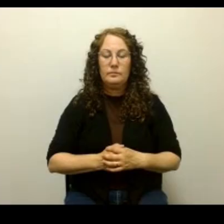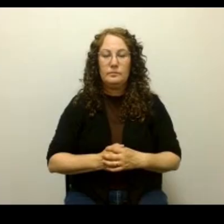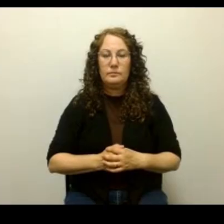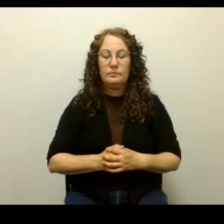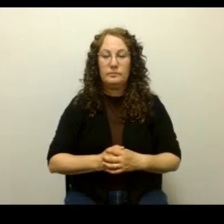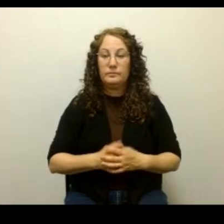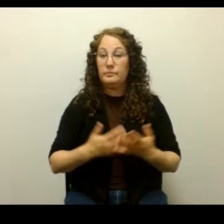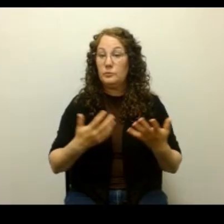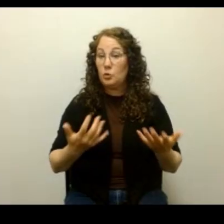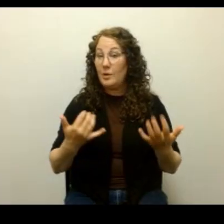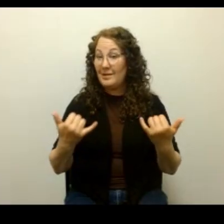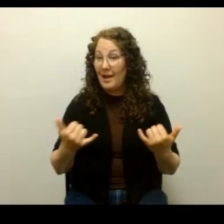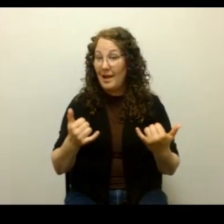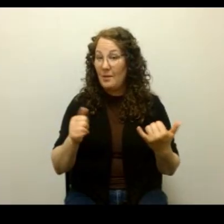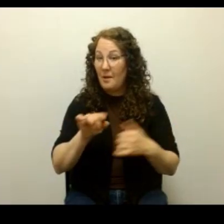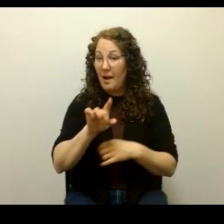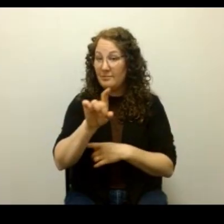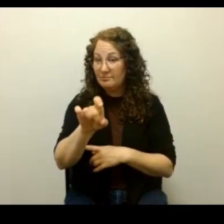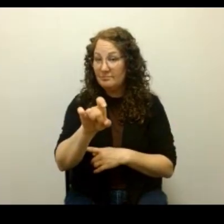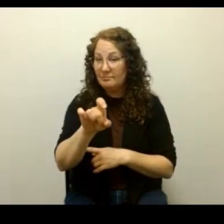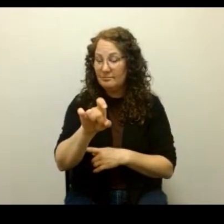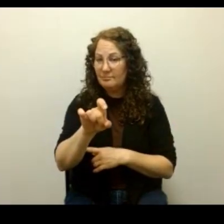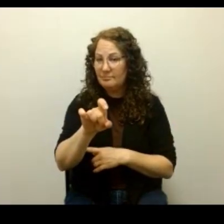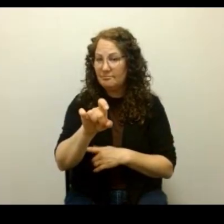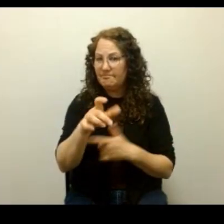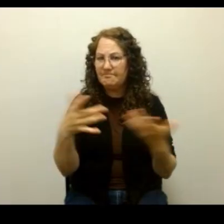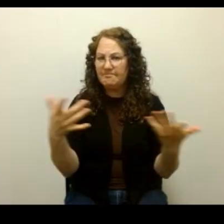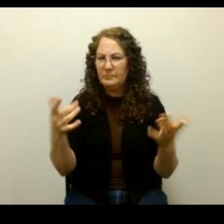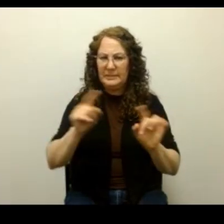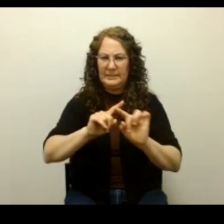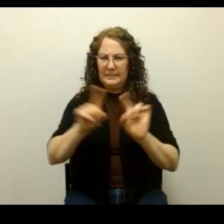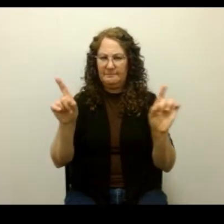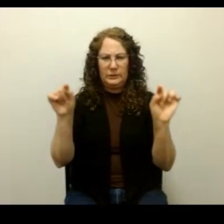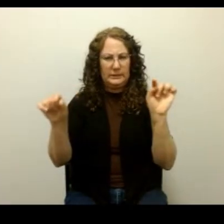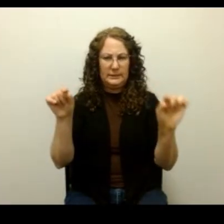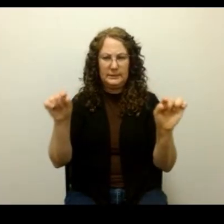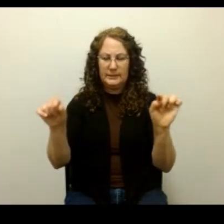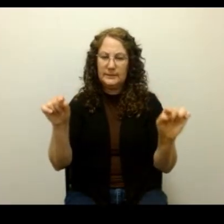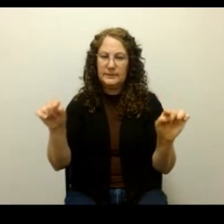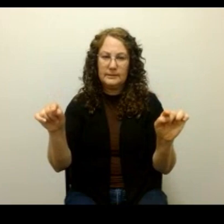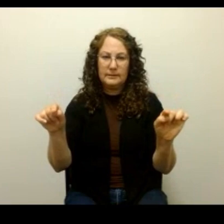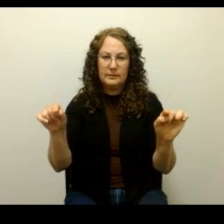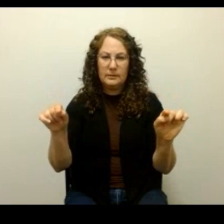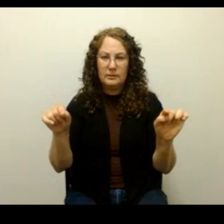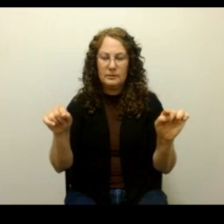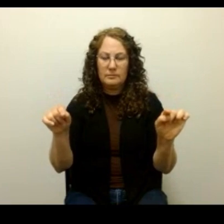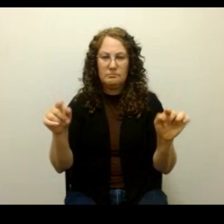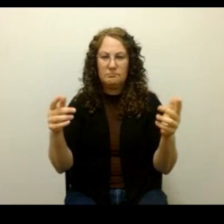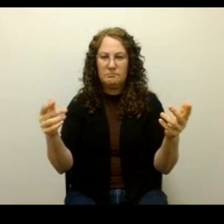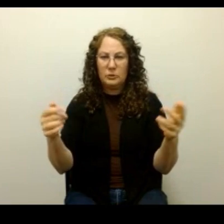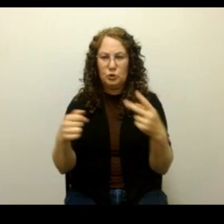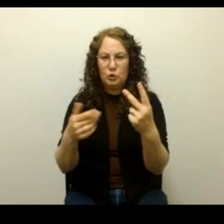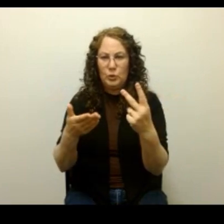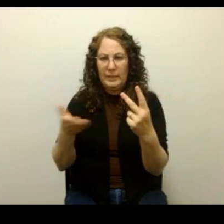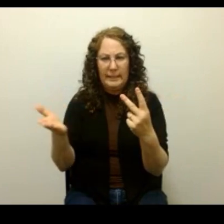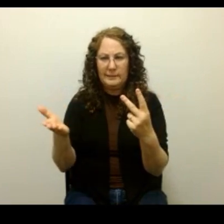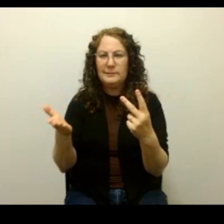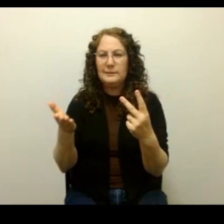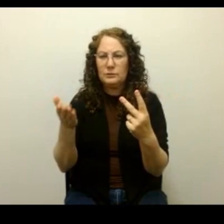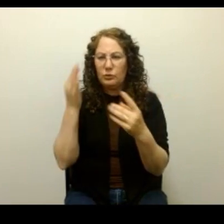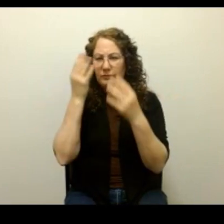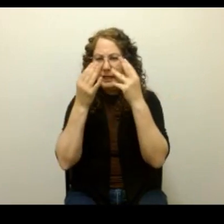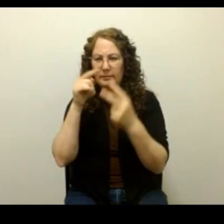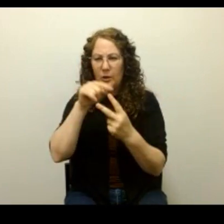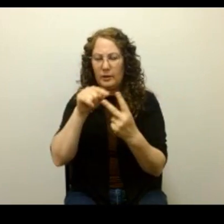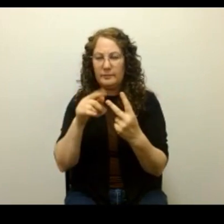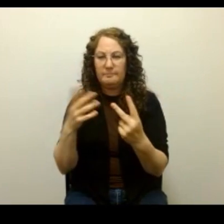So we ask the question, what could be the difference between the two things that we reflect on? Well,